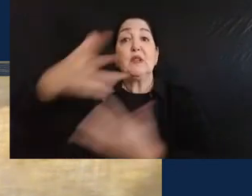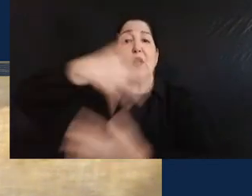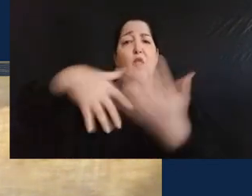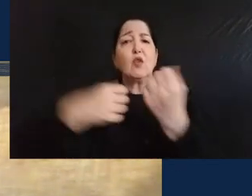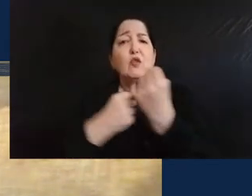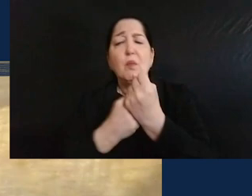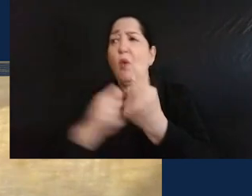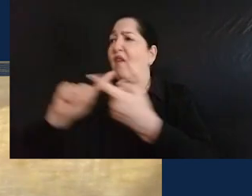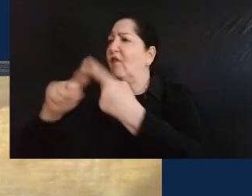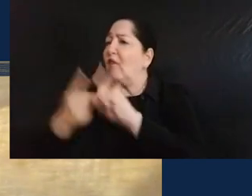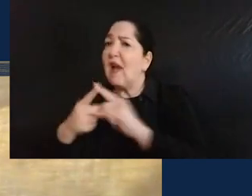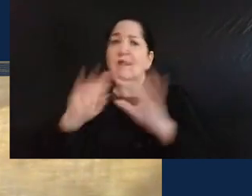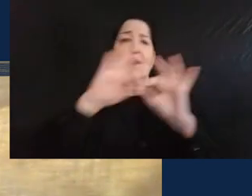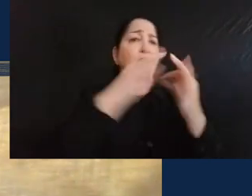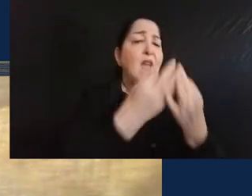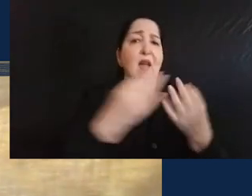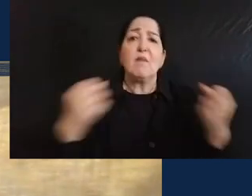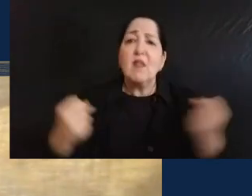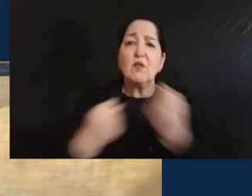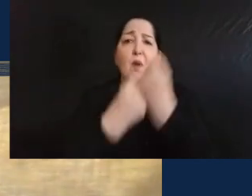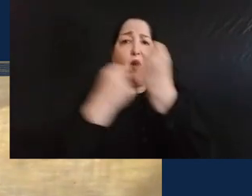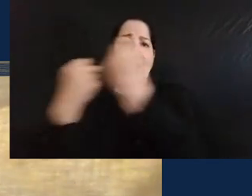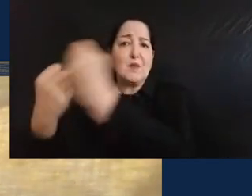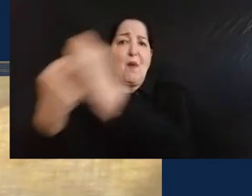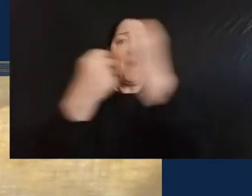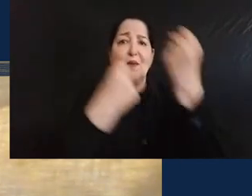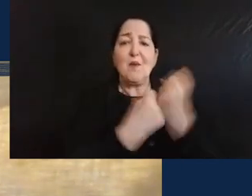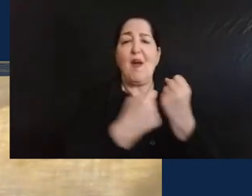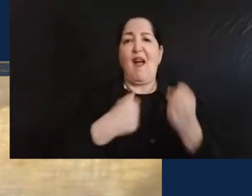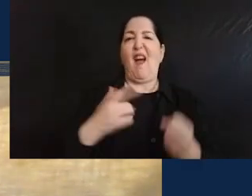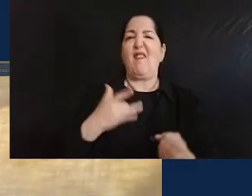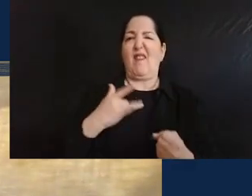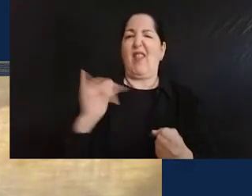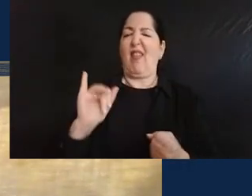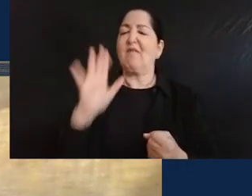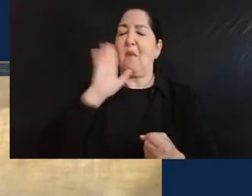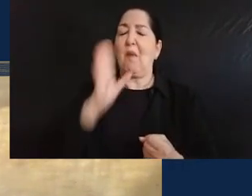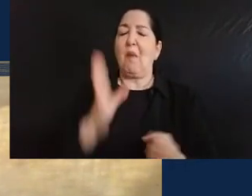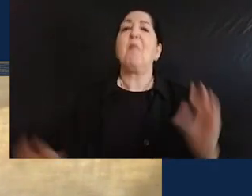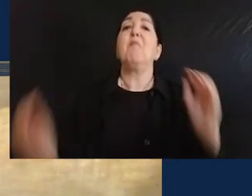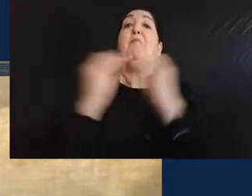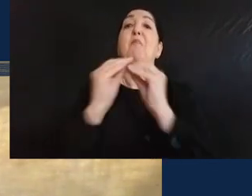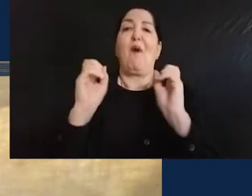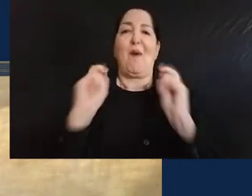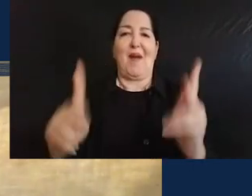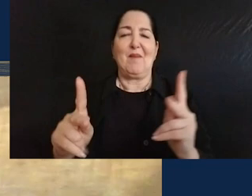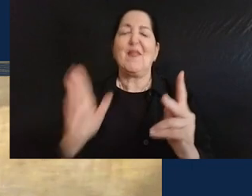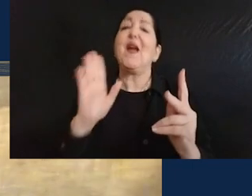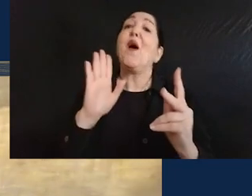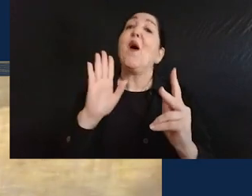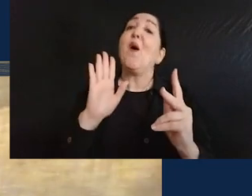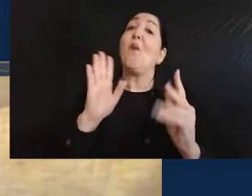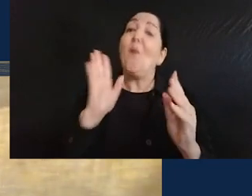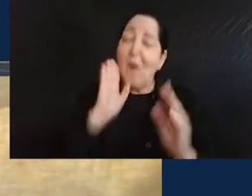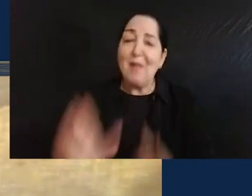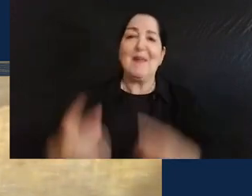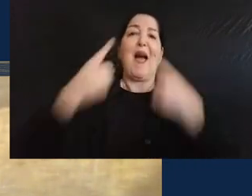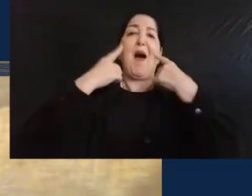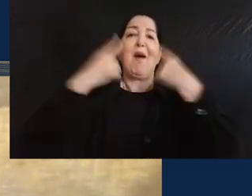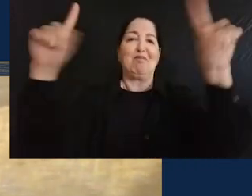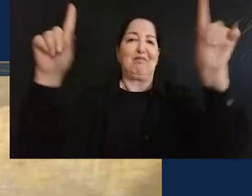CHC and in the CHC community and the support of friends and family, I realized it's going to be more